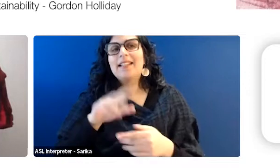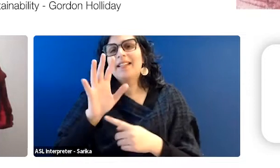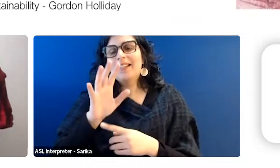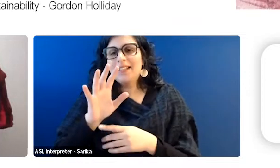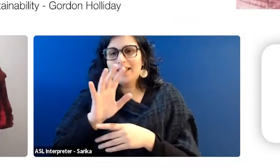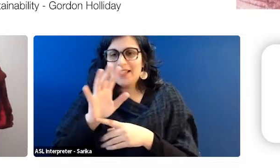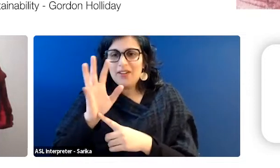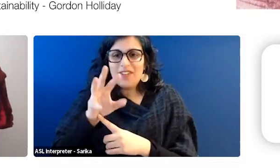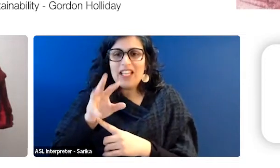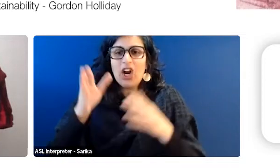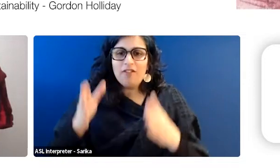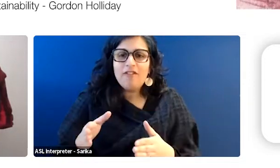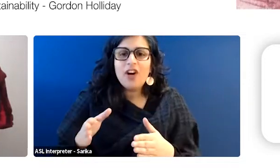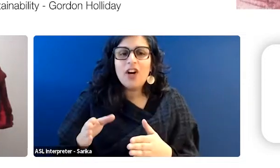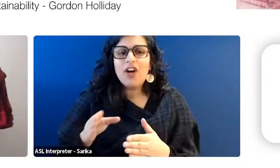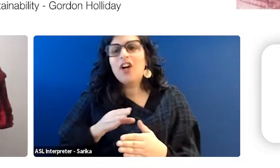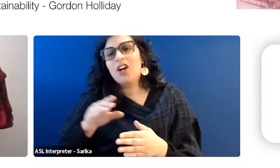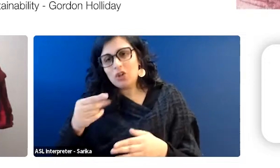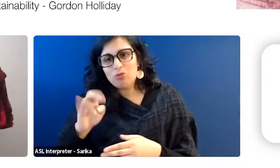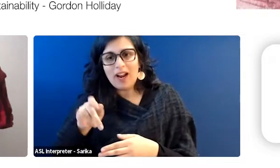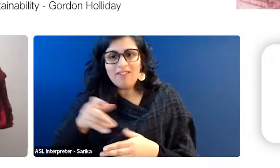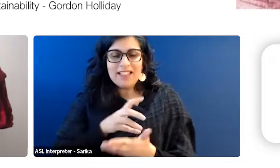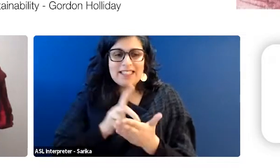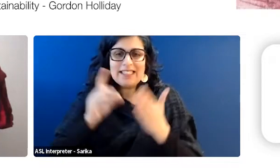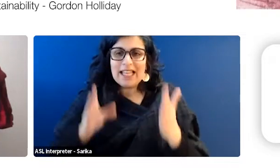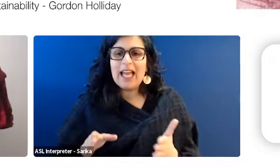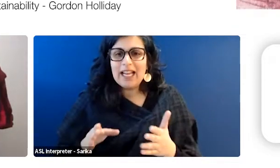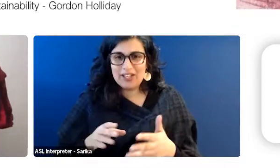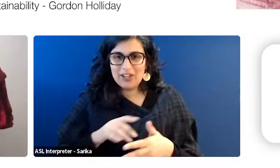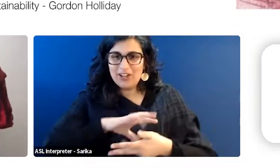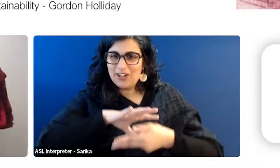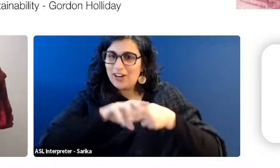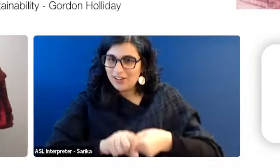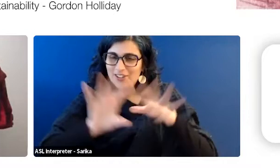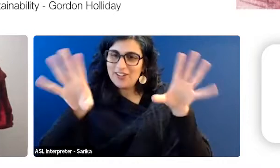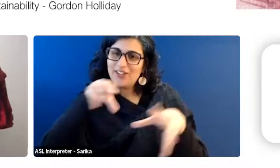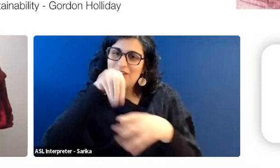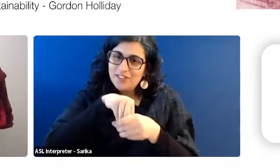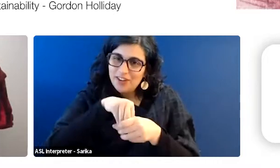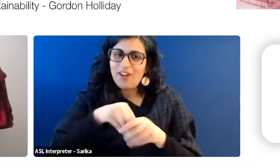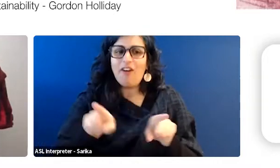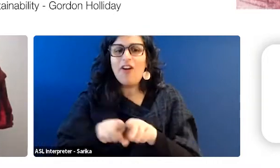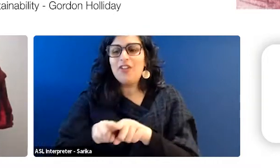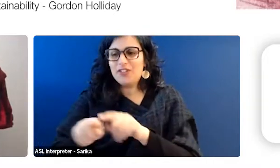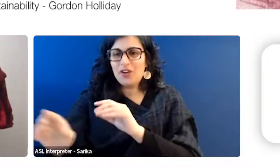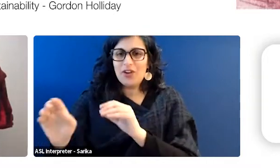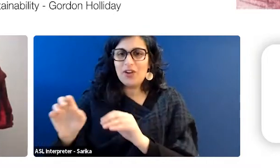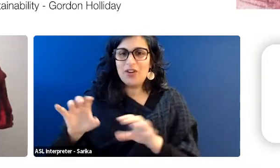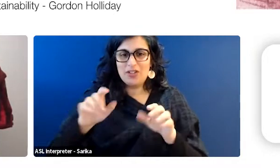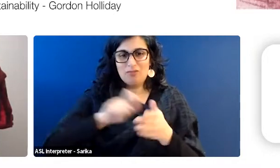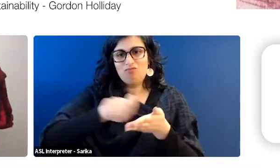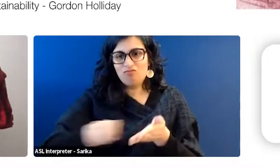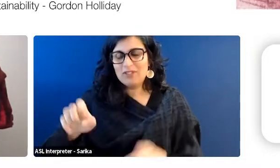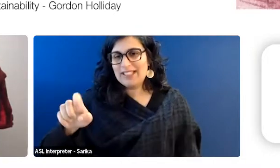my graphic designer Fart that I worked with. He's a really talented guy. He also did the editorial for the final